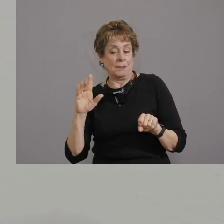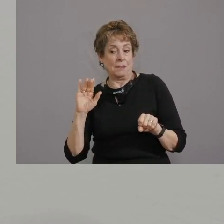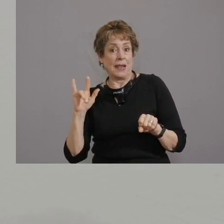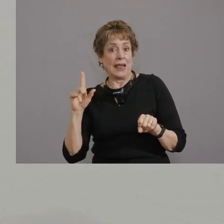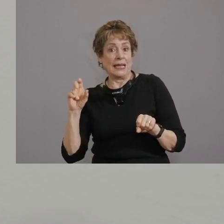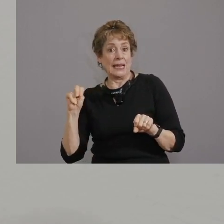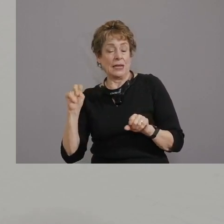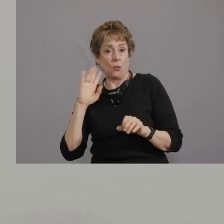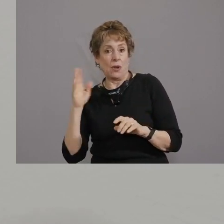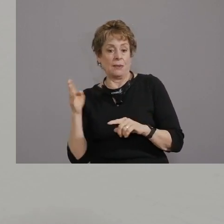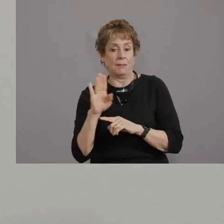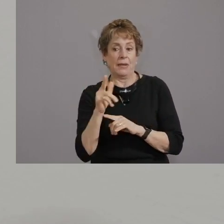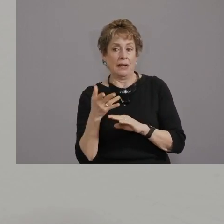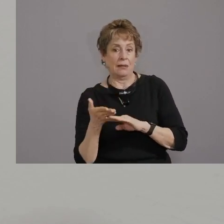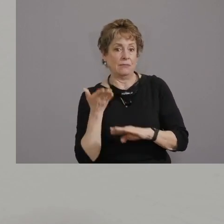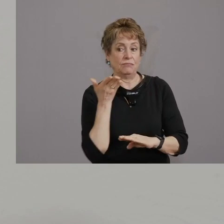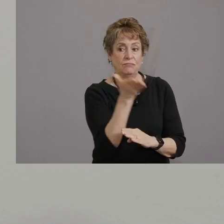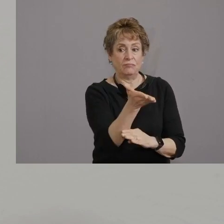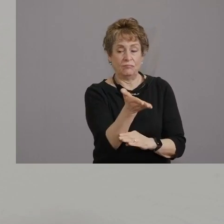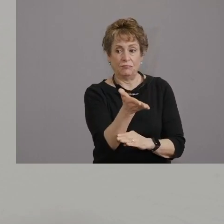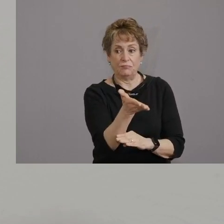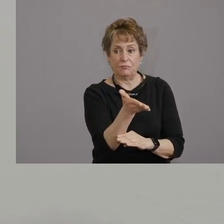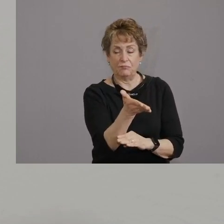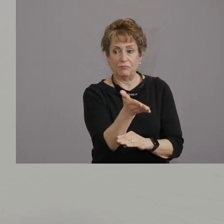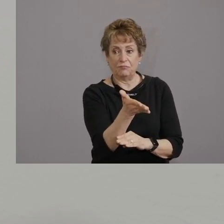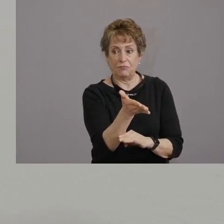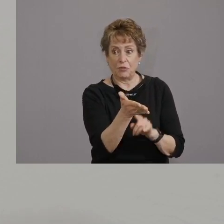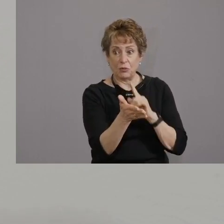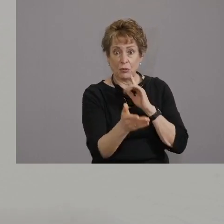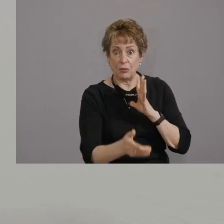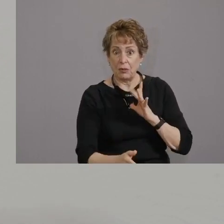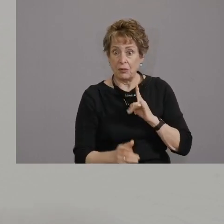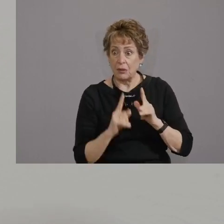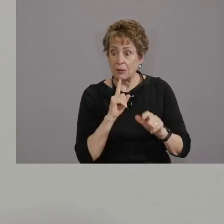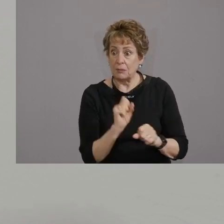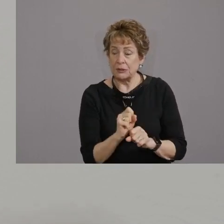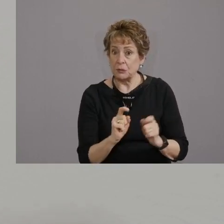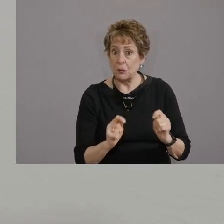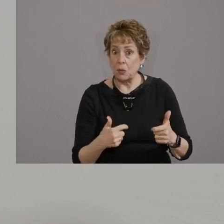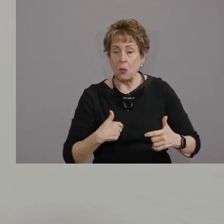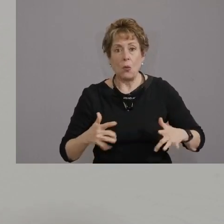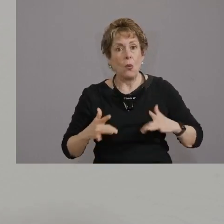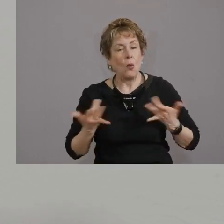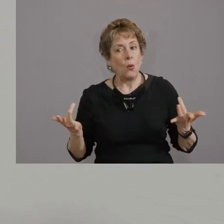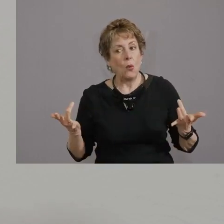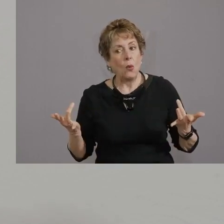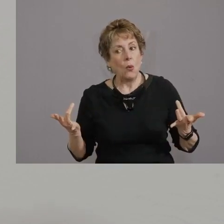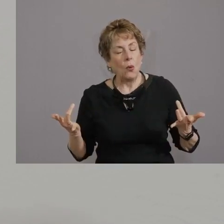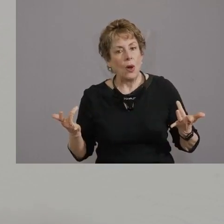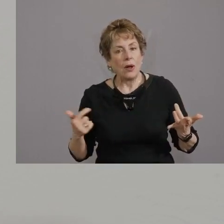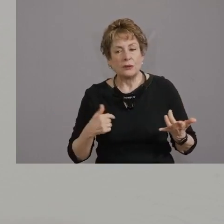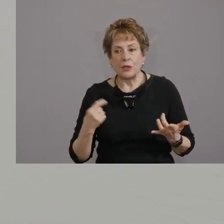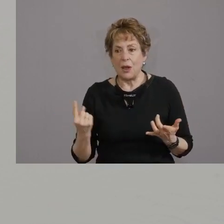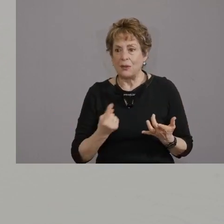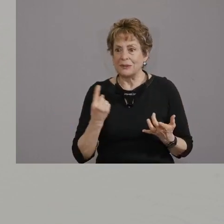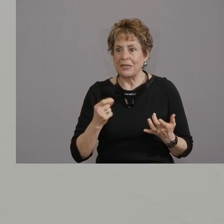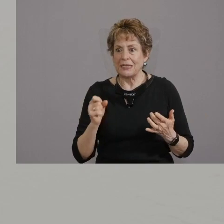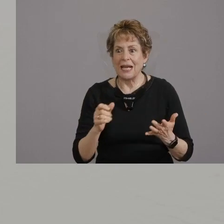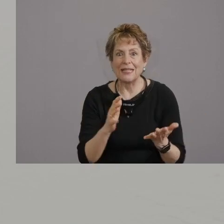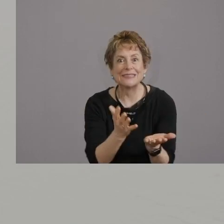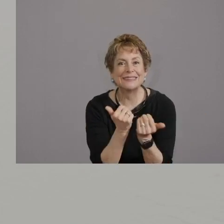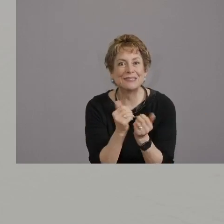We're very excited if that's going to occur because we'll always be able to use additional funding and